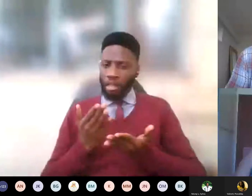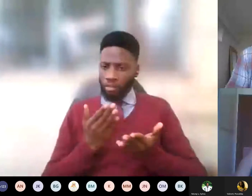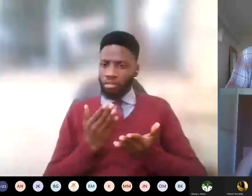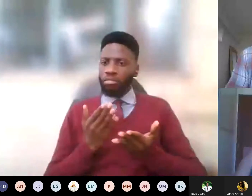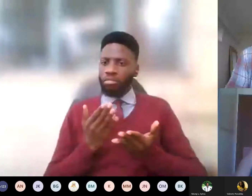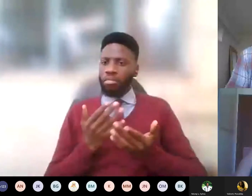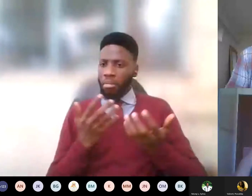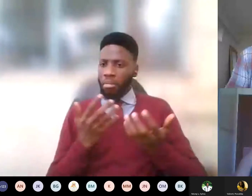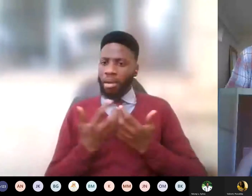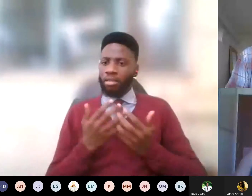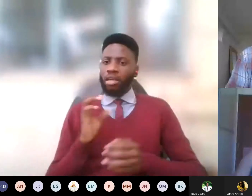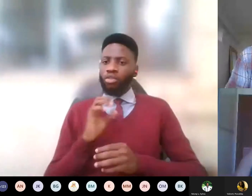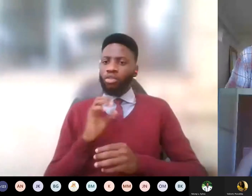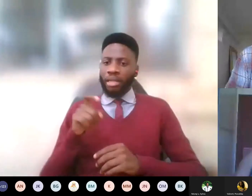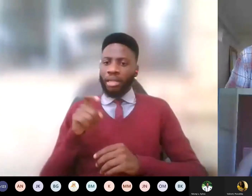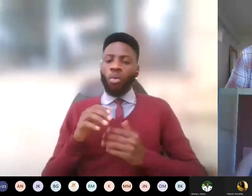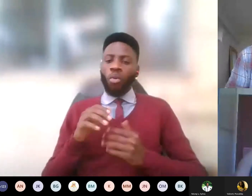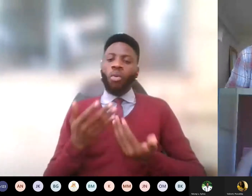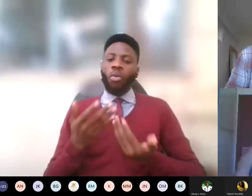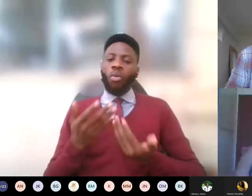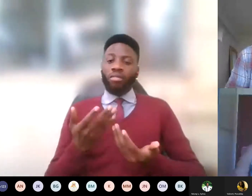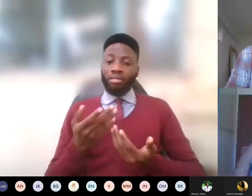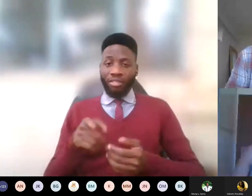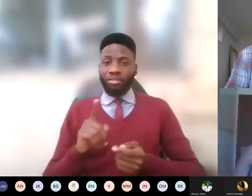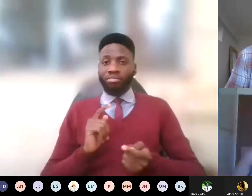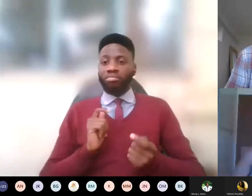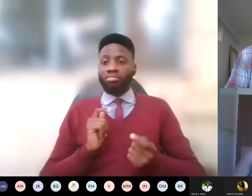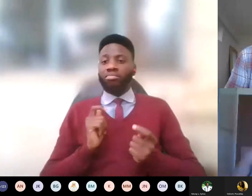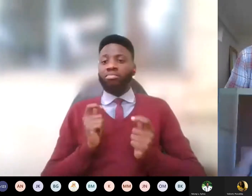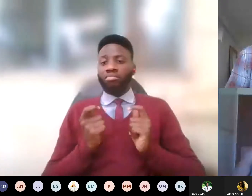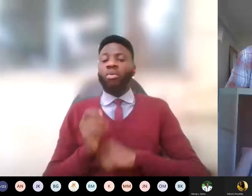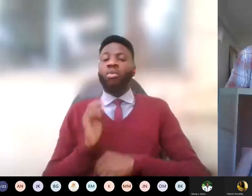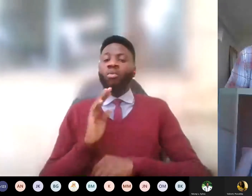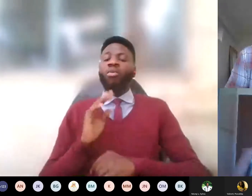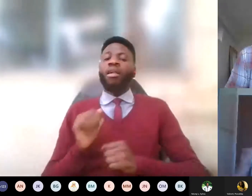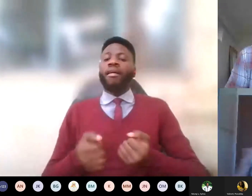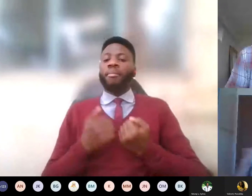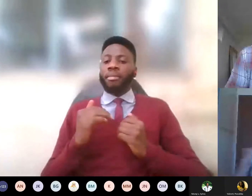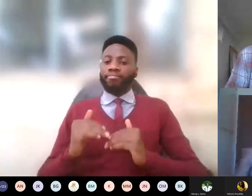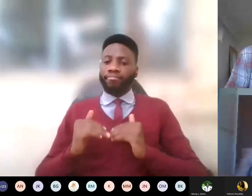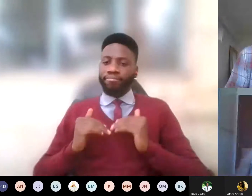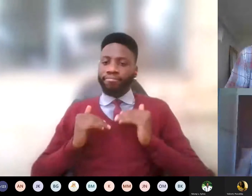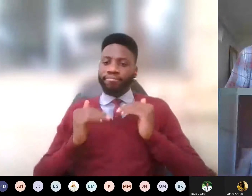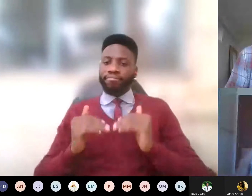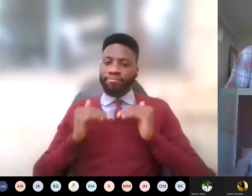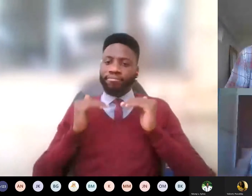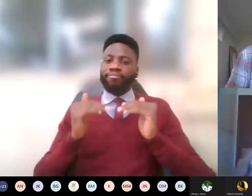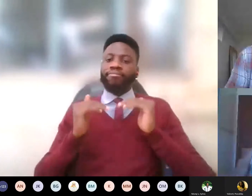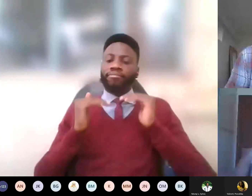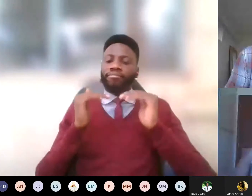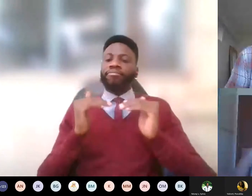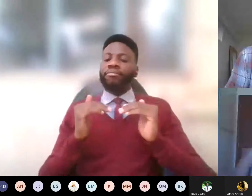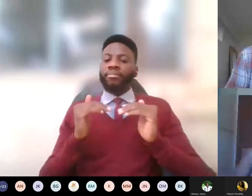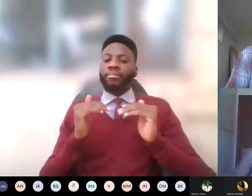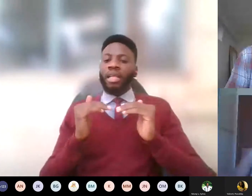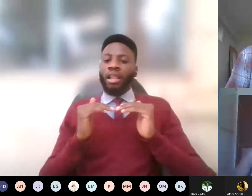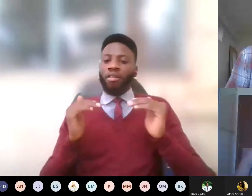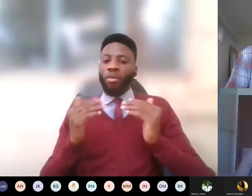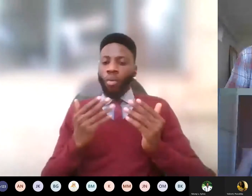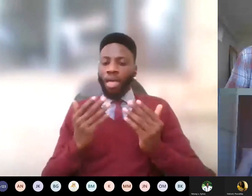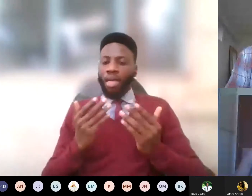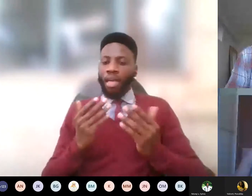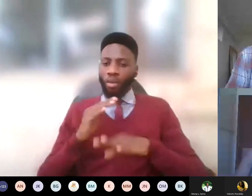be running a business which has customers. So how do you understand your customers and create experiences that are appropriate for